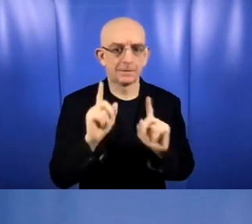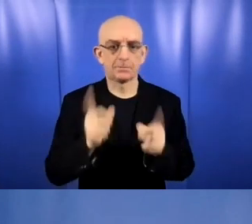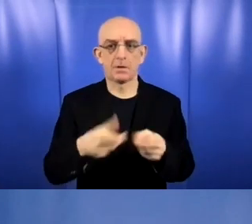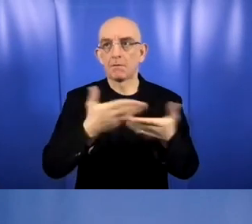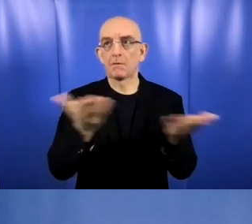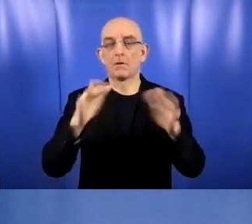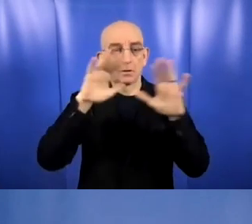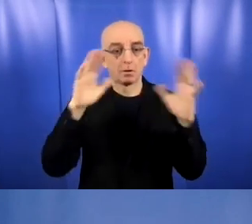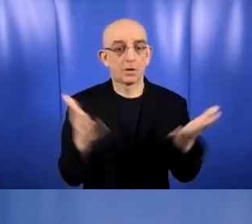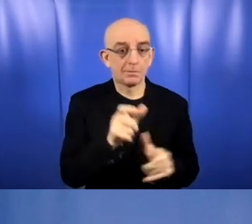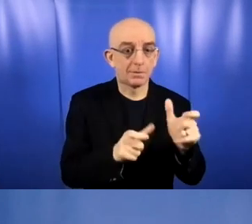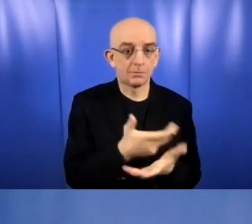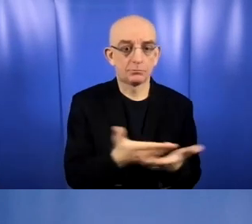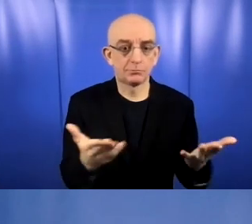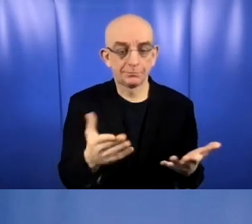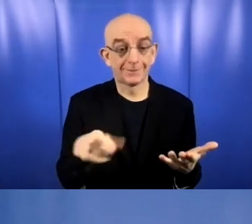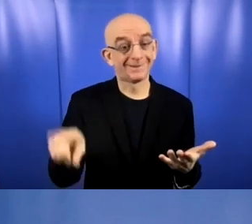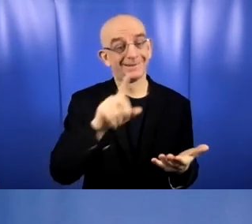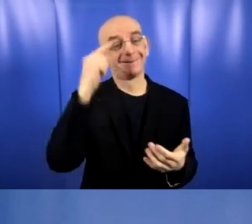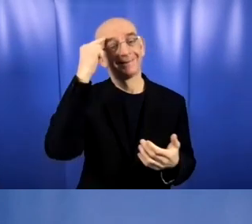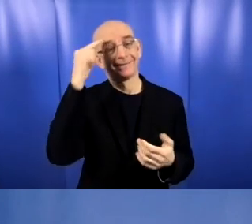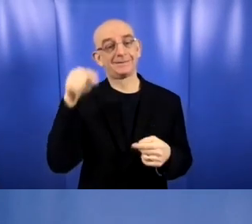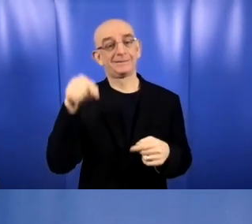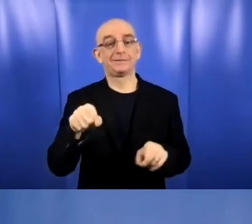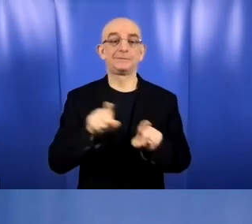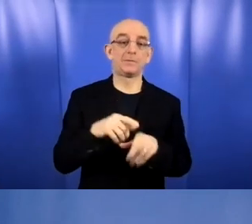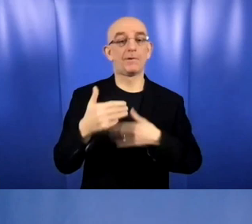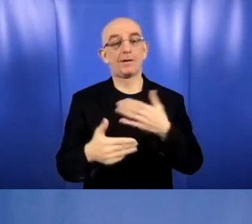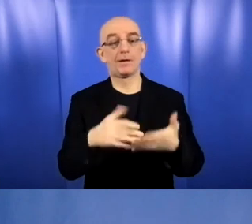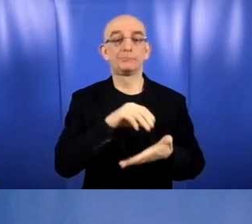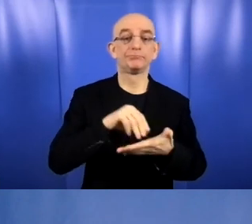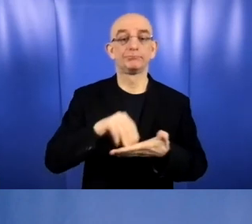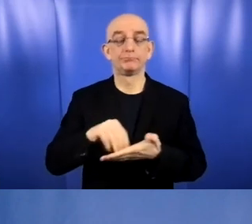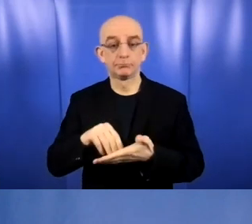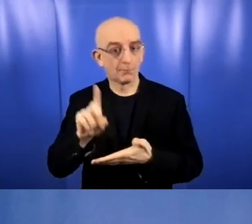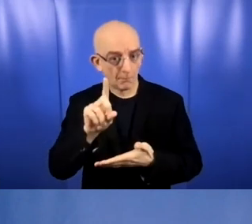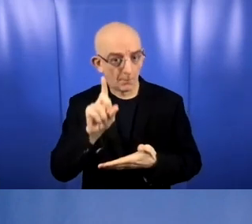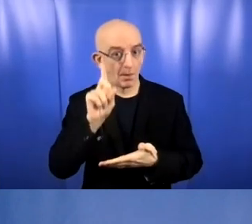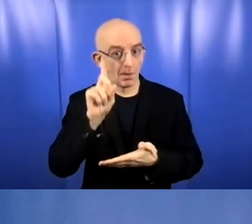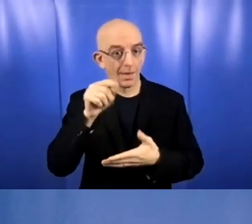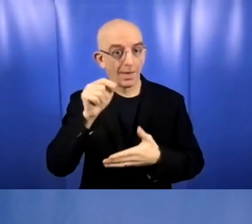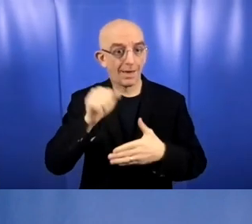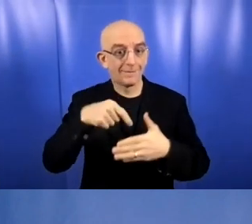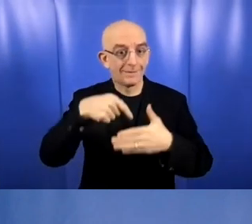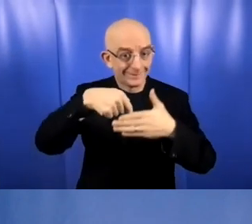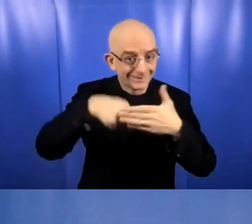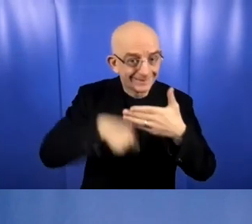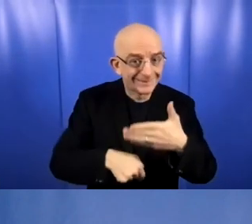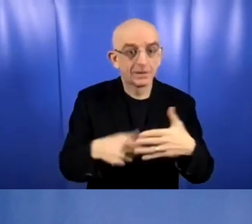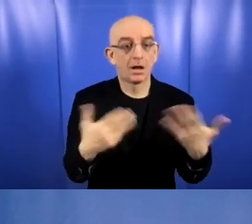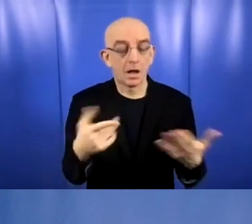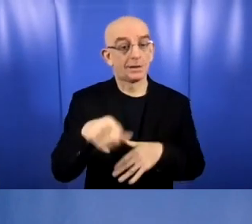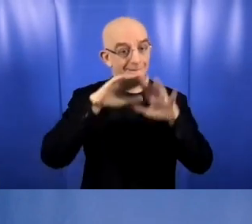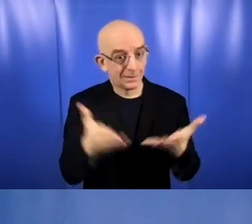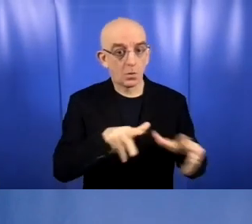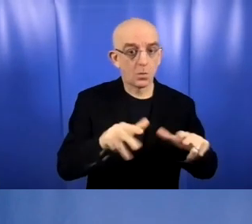UNHCR, but also the Security Council itself, which isn't this sort of separate entity. It's